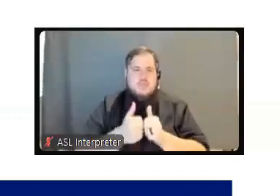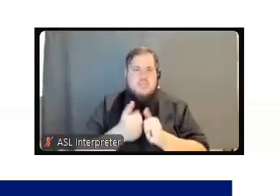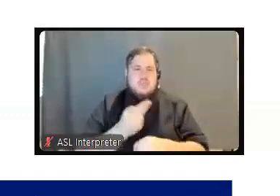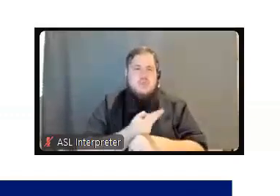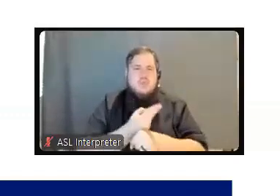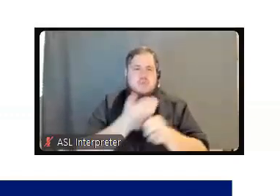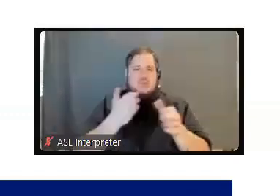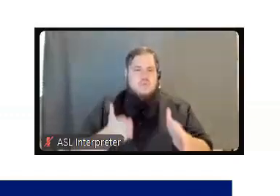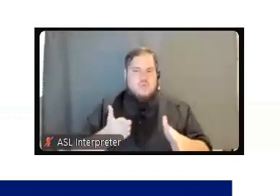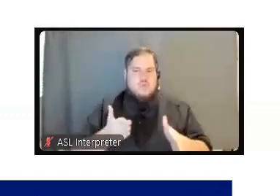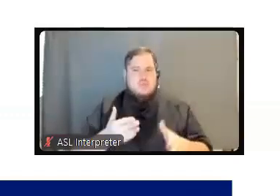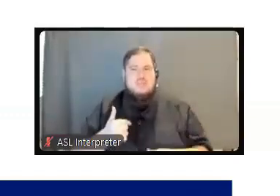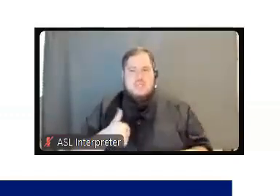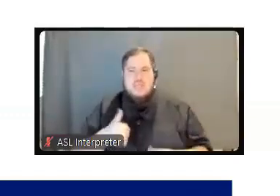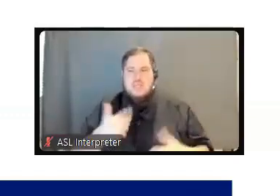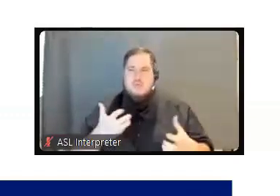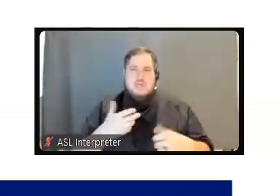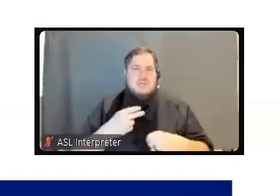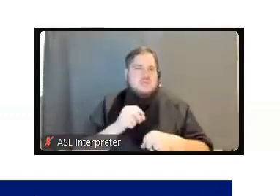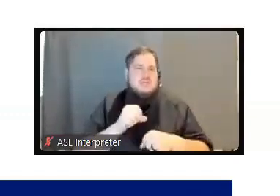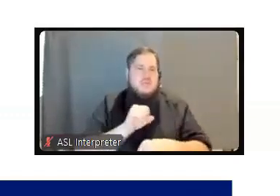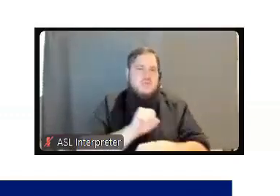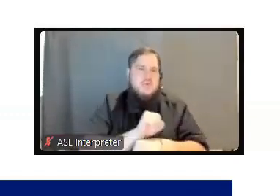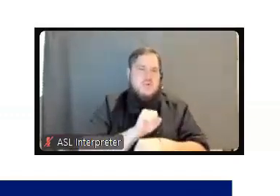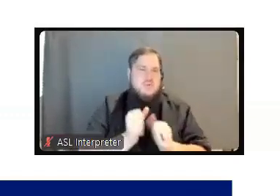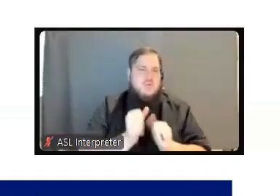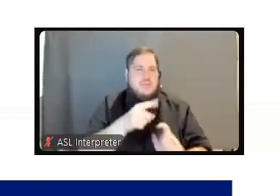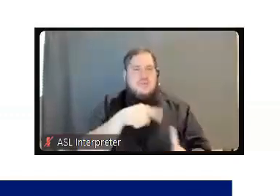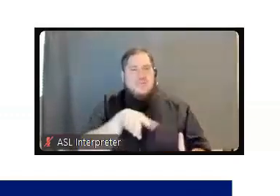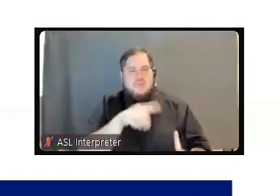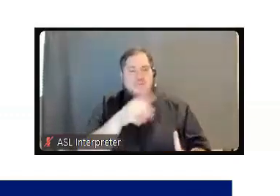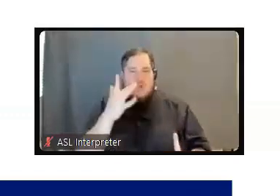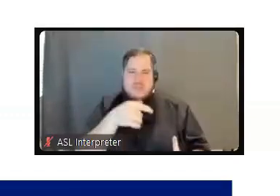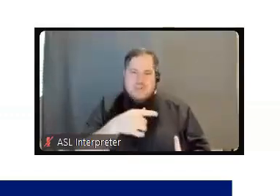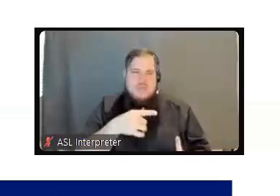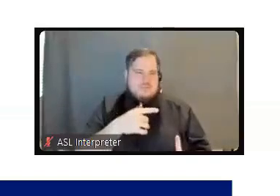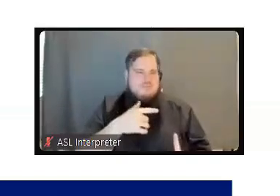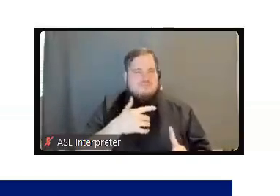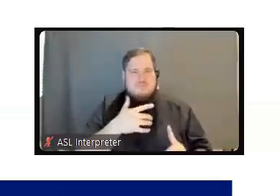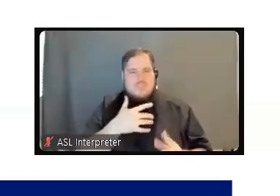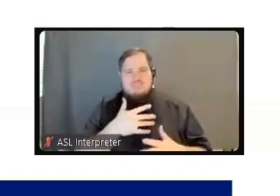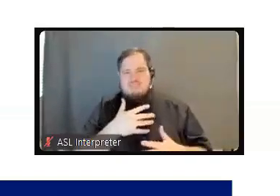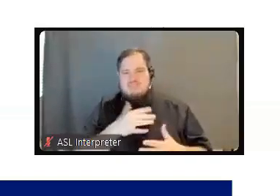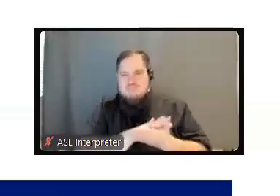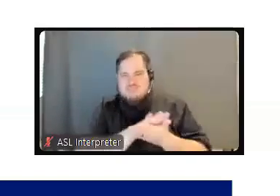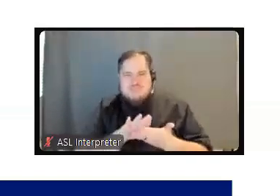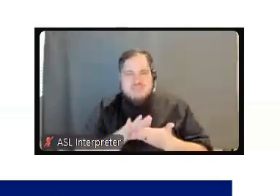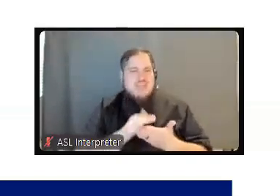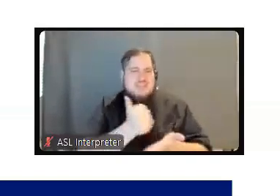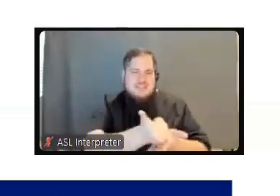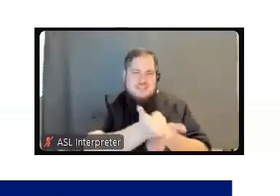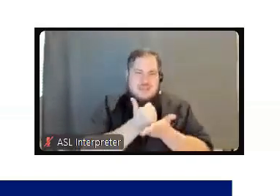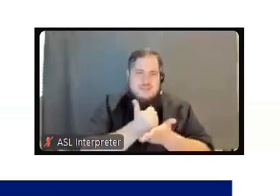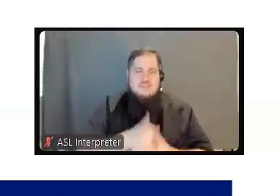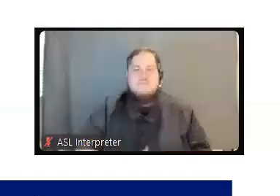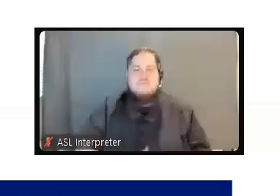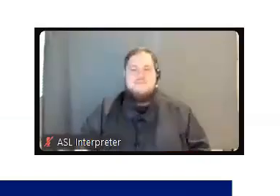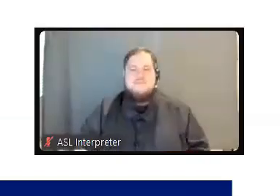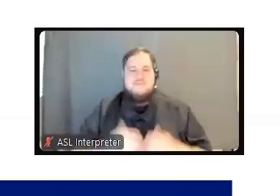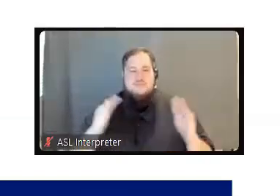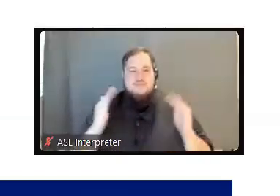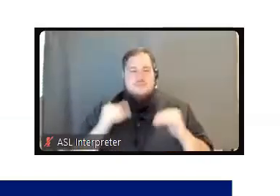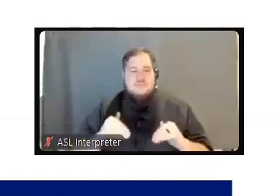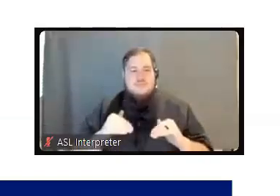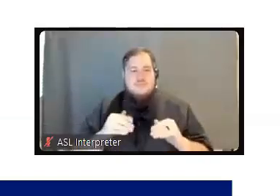I selfishly just want to work with those folks again because they were lovely and very helpful. Moving on to the next item, improve tool